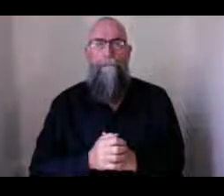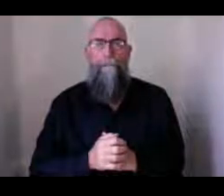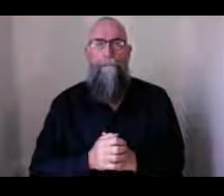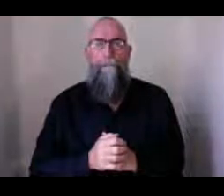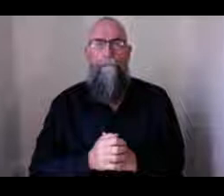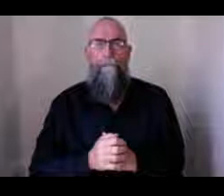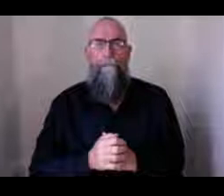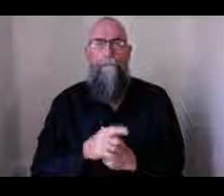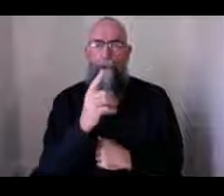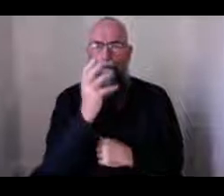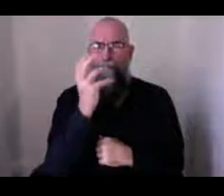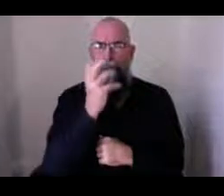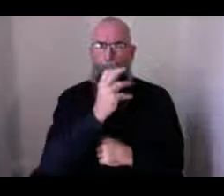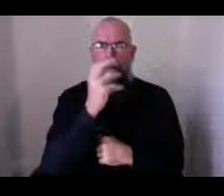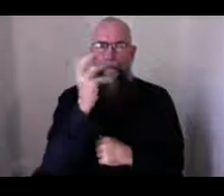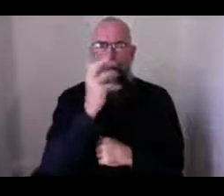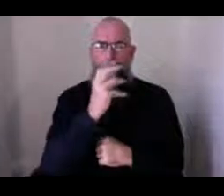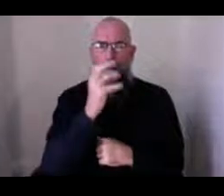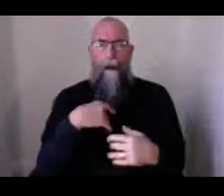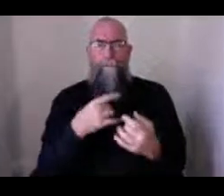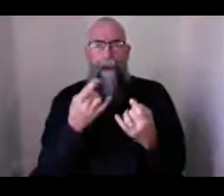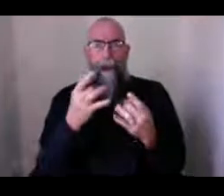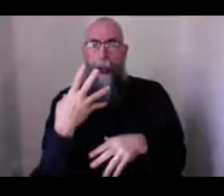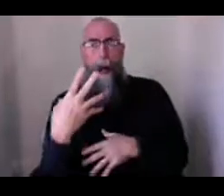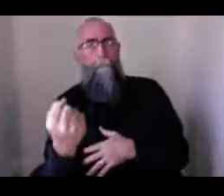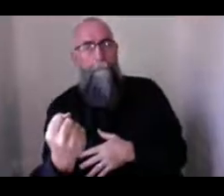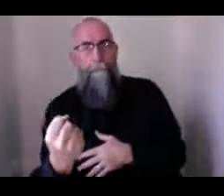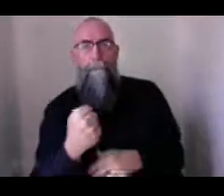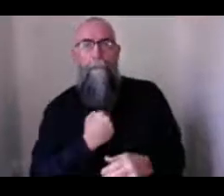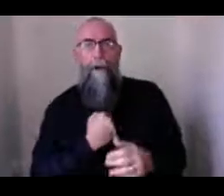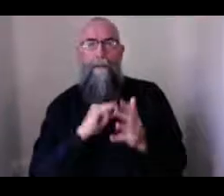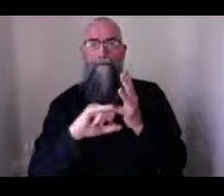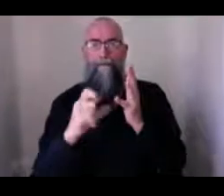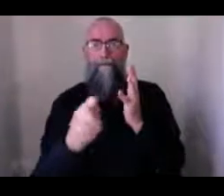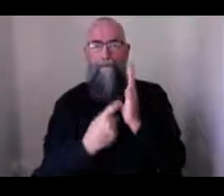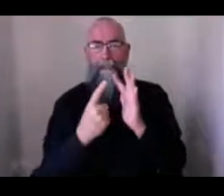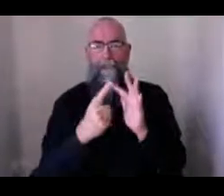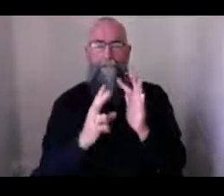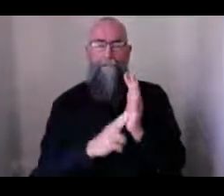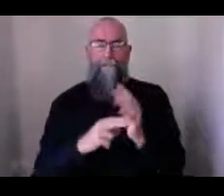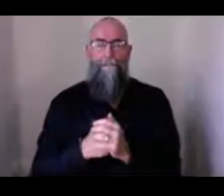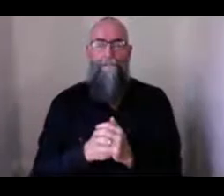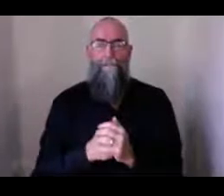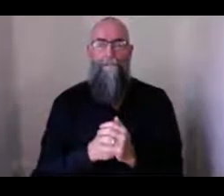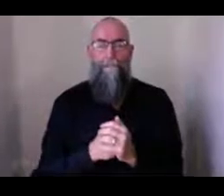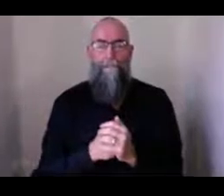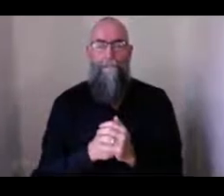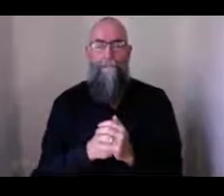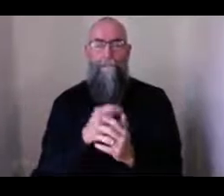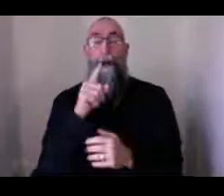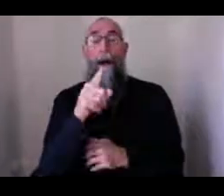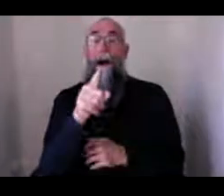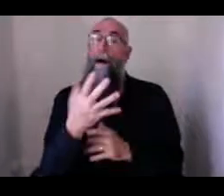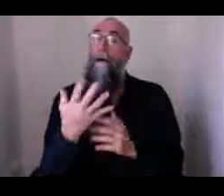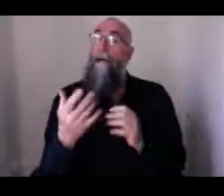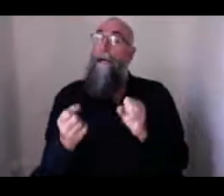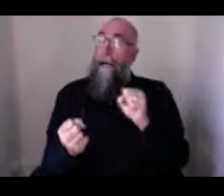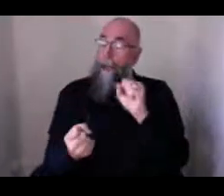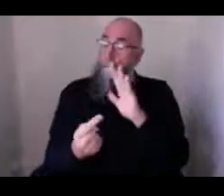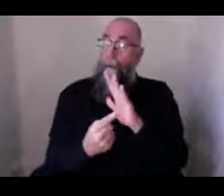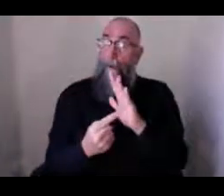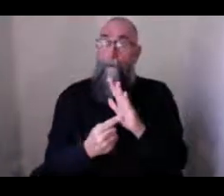sorry, I just lost my screen. Okay, so the important thing in terms of applying is the application